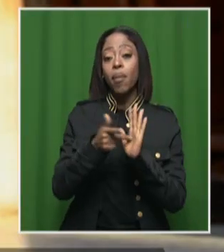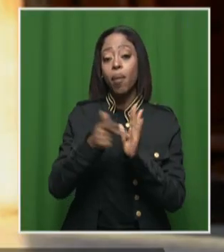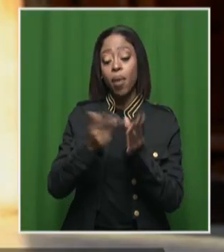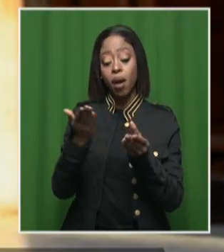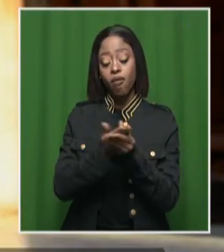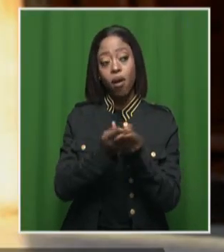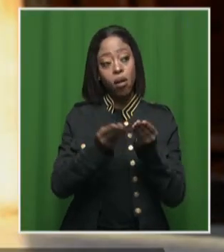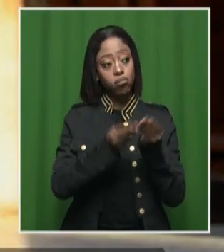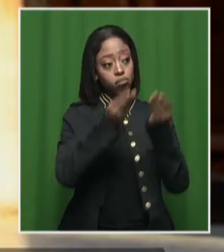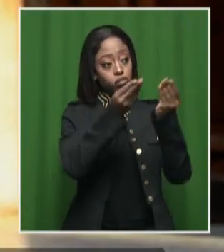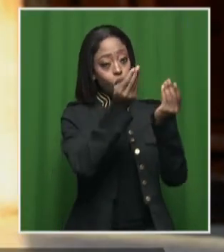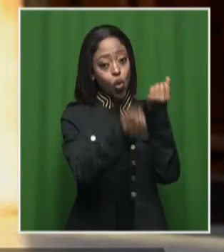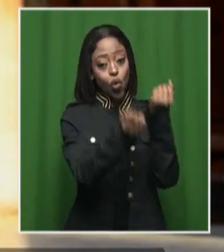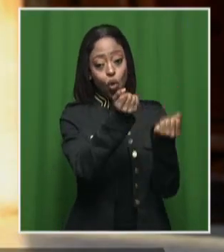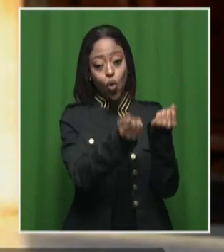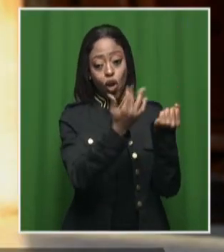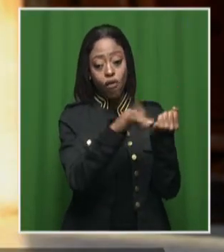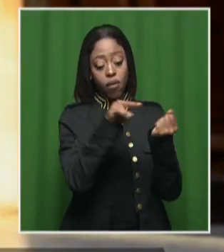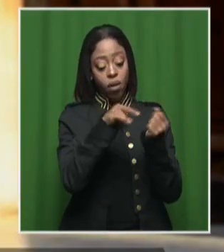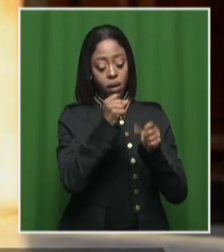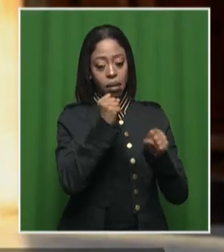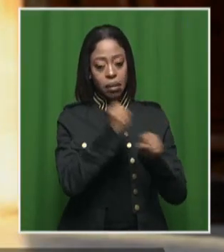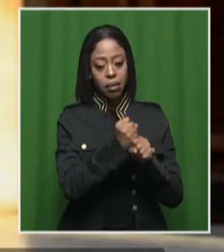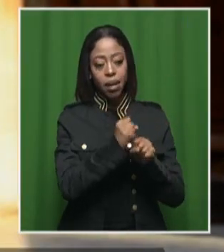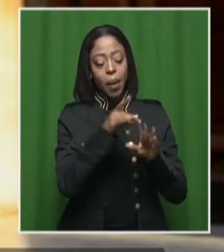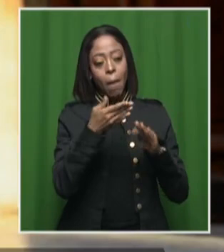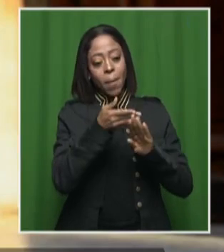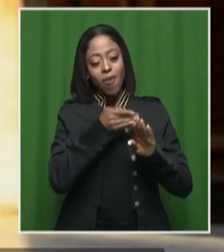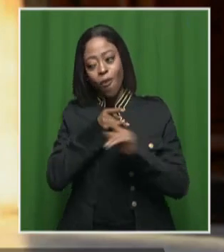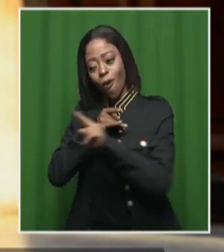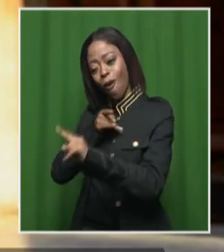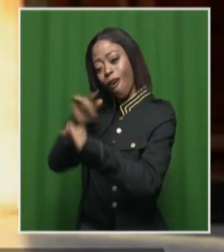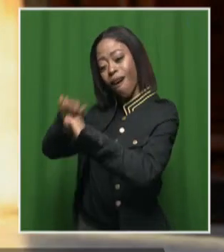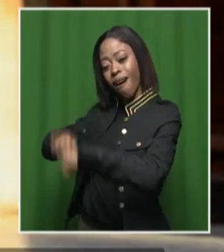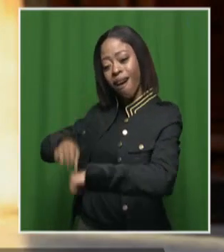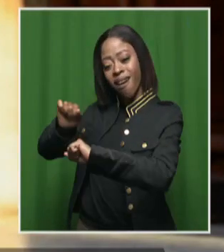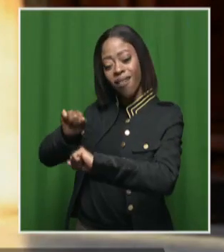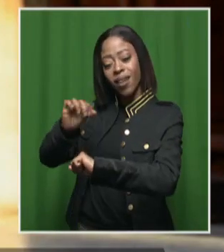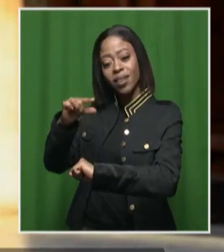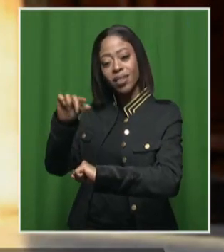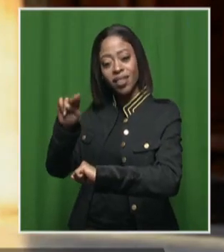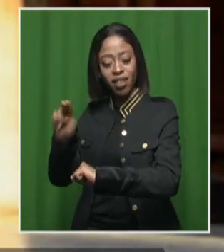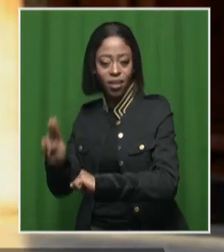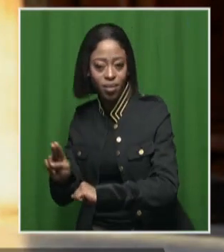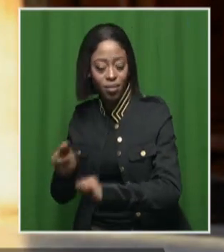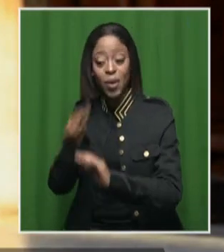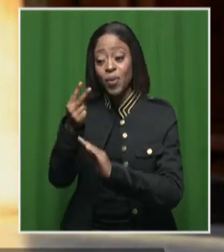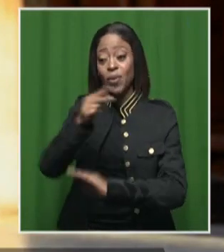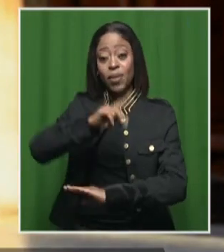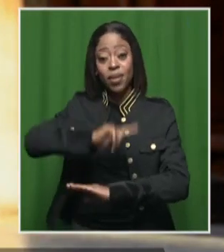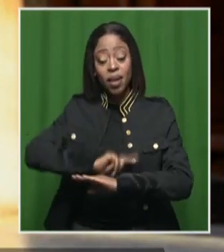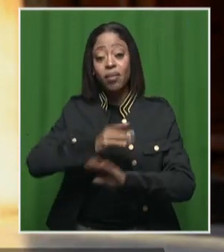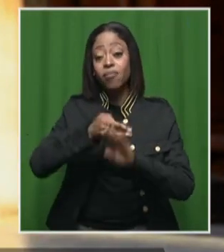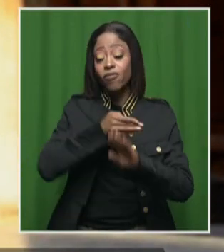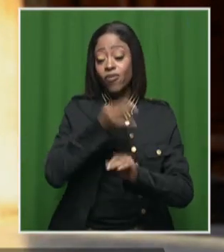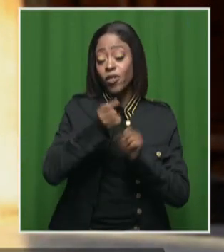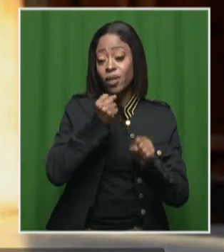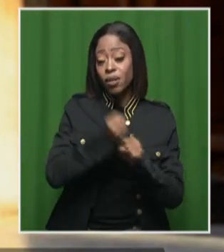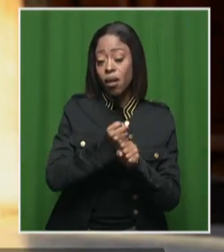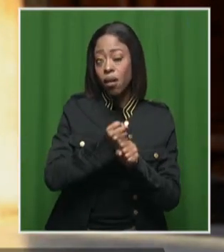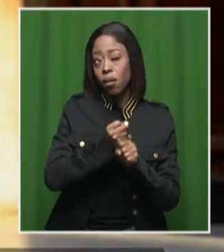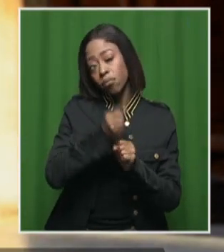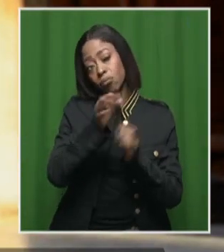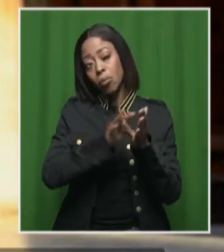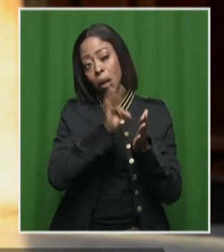filed earlier this year, this was prior to, or at least 2 days prior to the 2024 national and